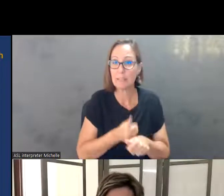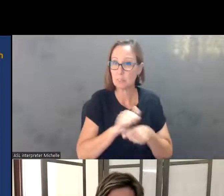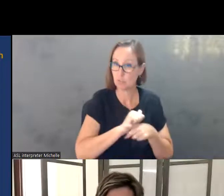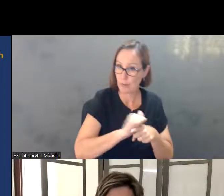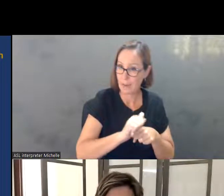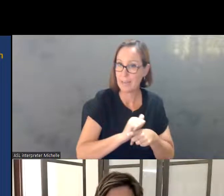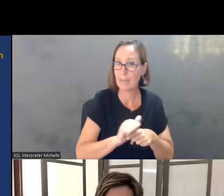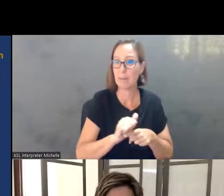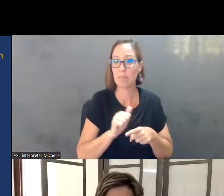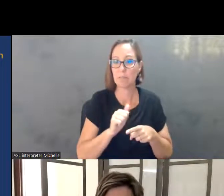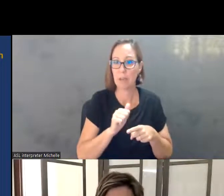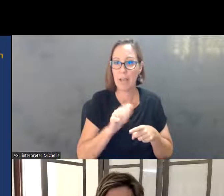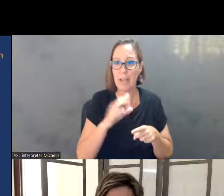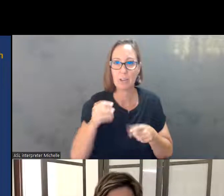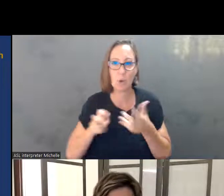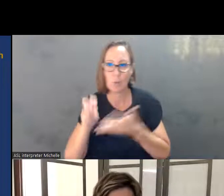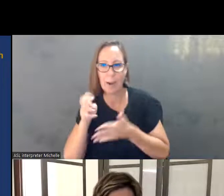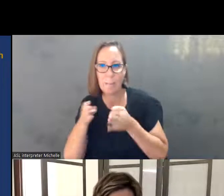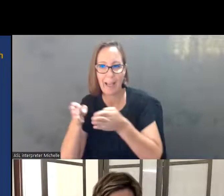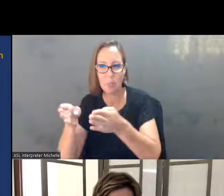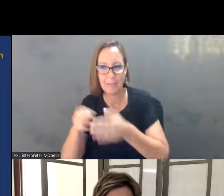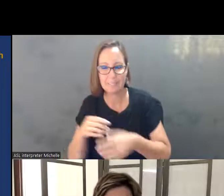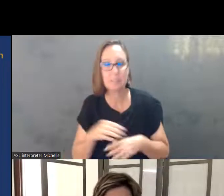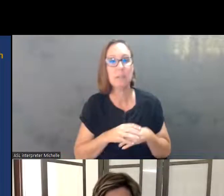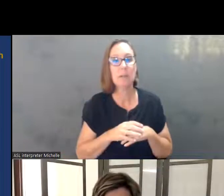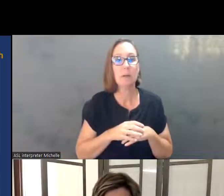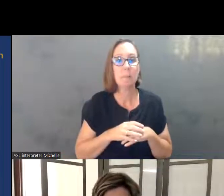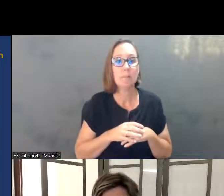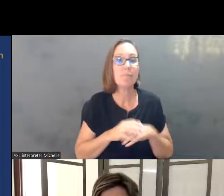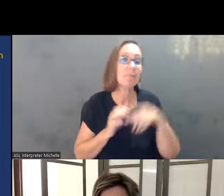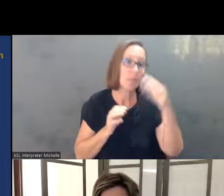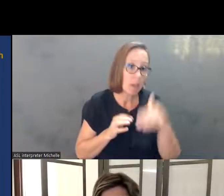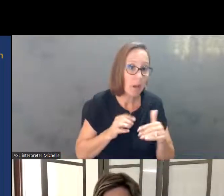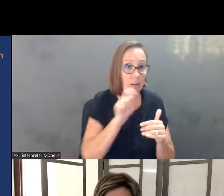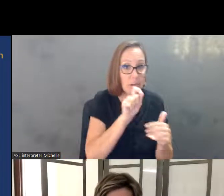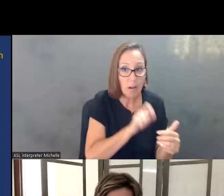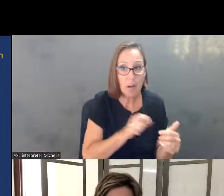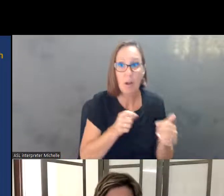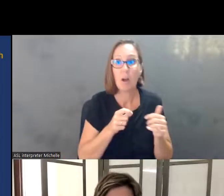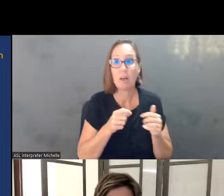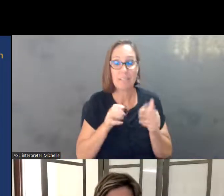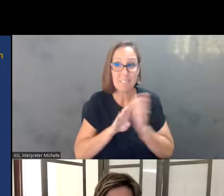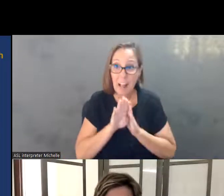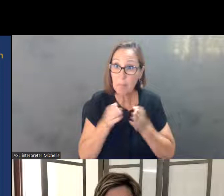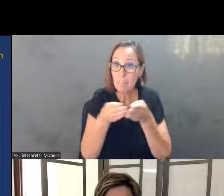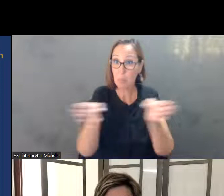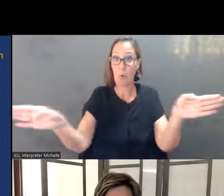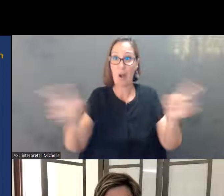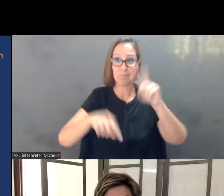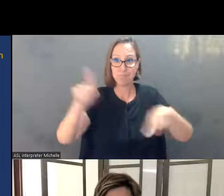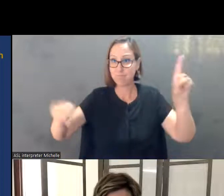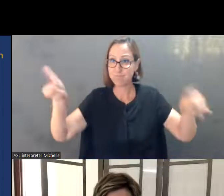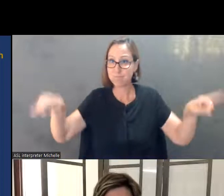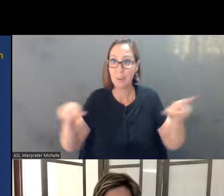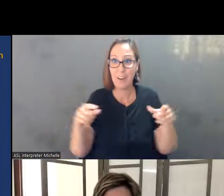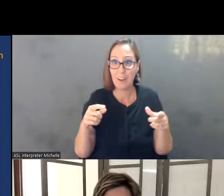pathways. And some of these bullet points, developing for a broad range of direct care workers. As you saw in one of Renita's slides,